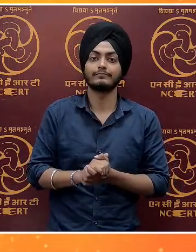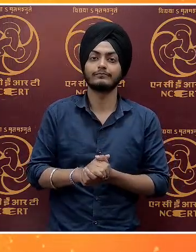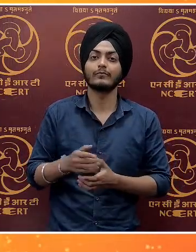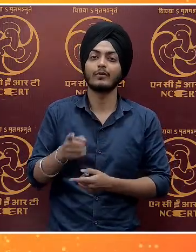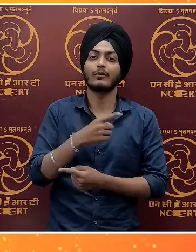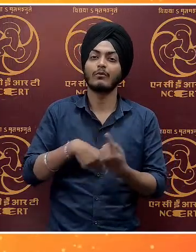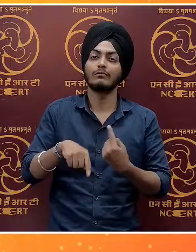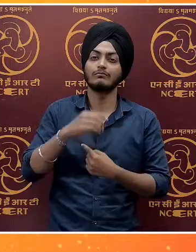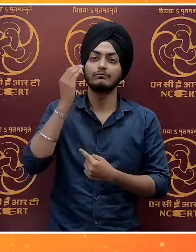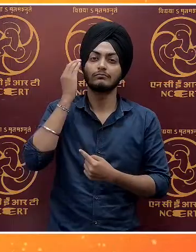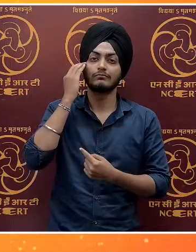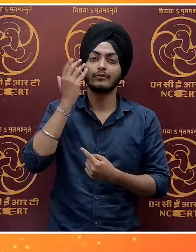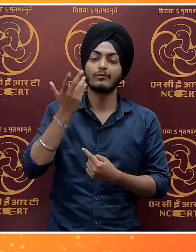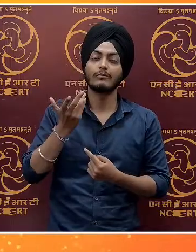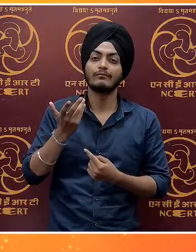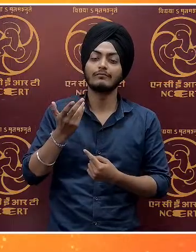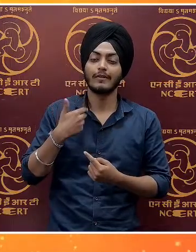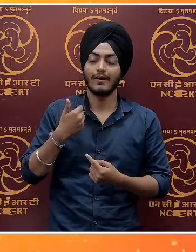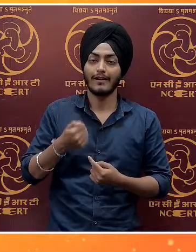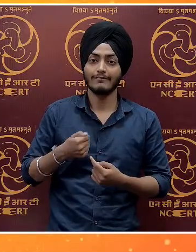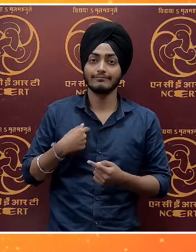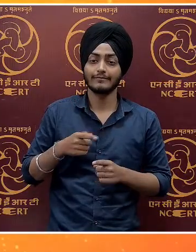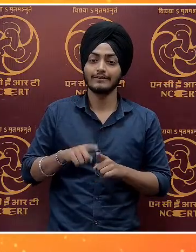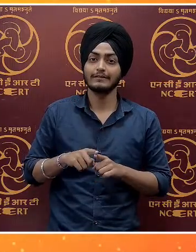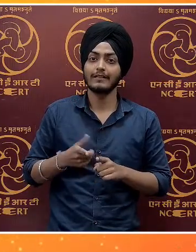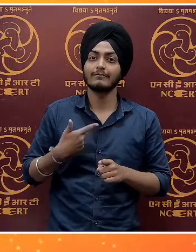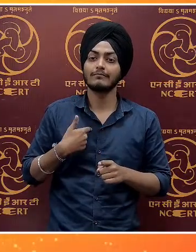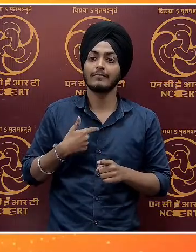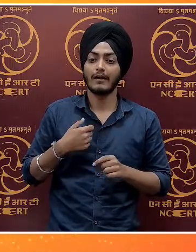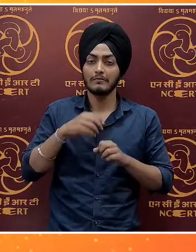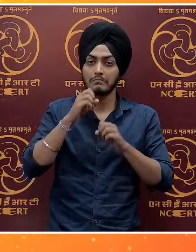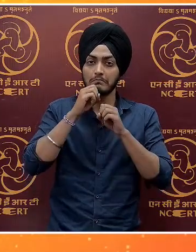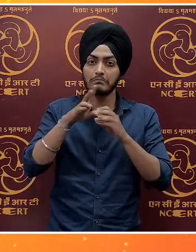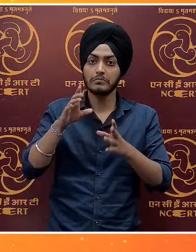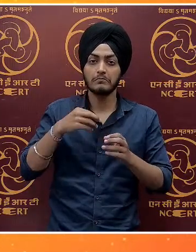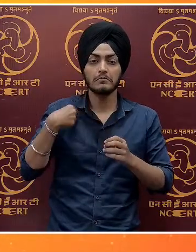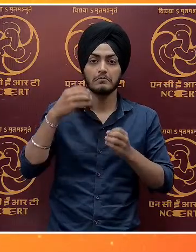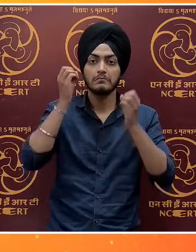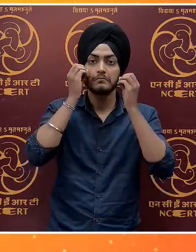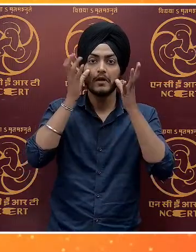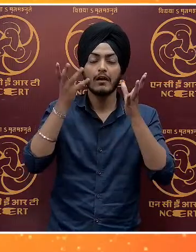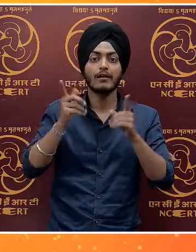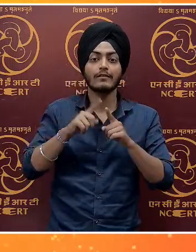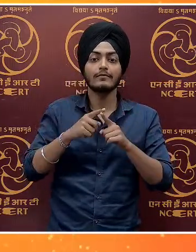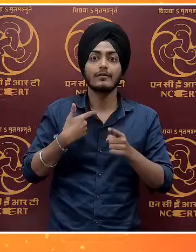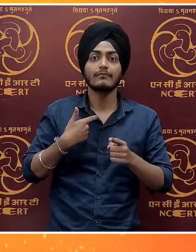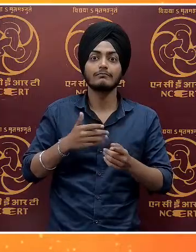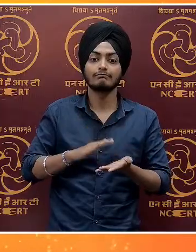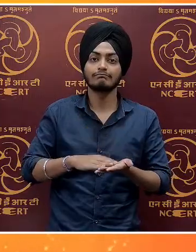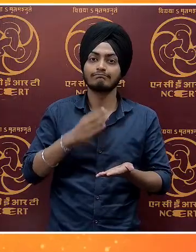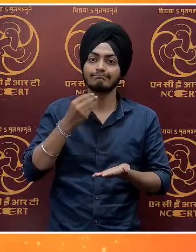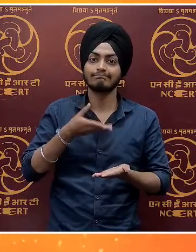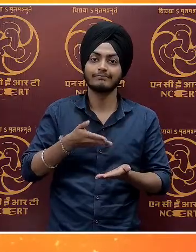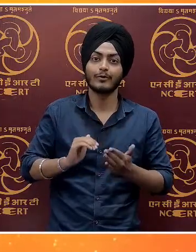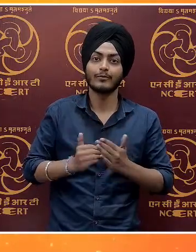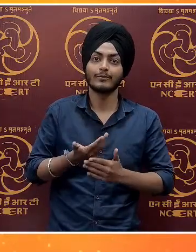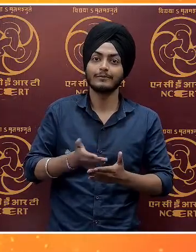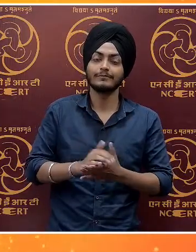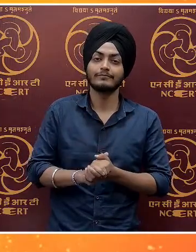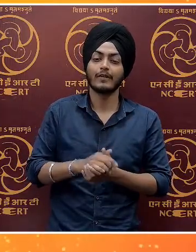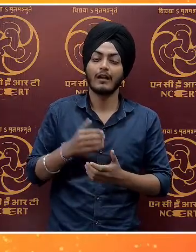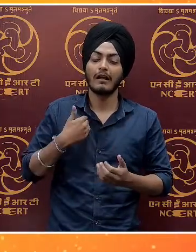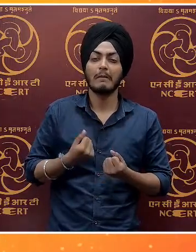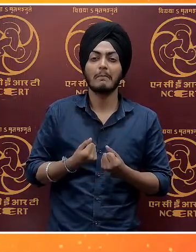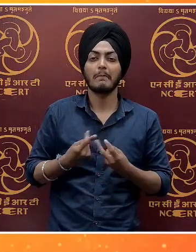all know that this session is definitely there to spread awareness regarding the inclusive classroom setting. So, we have got a lot of